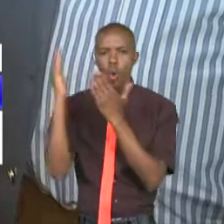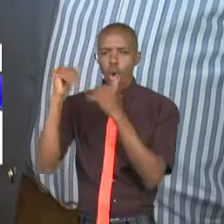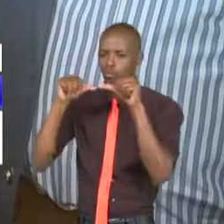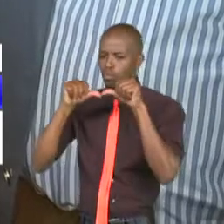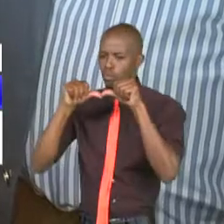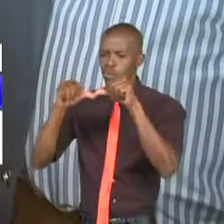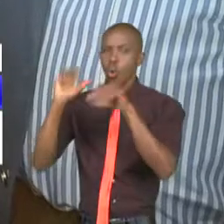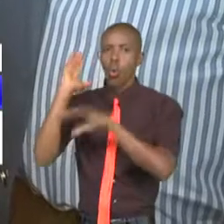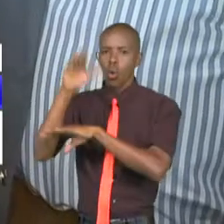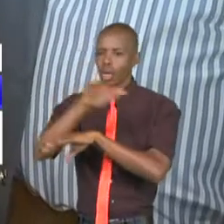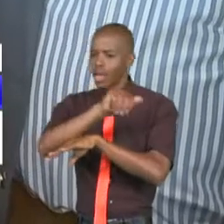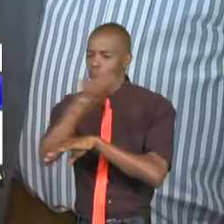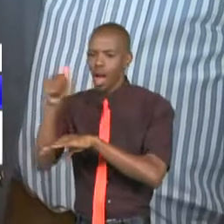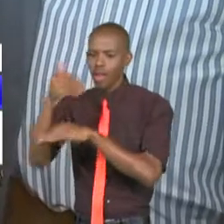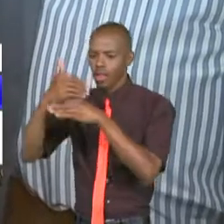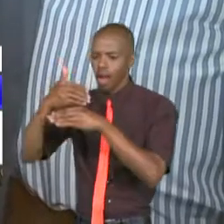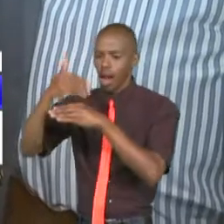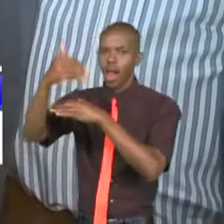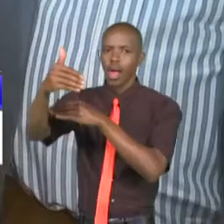continues in other upcoming